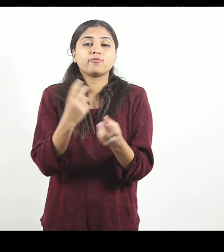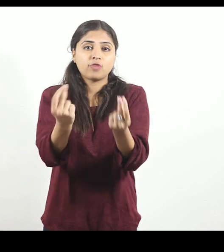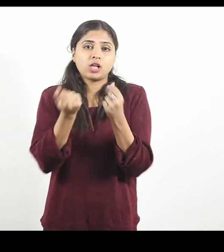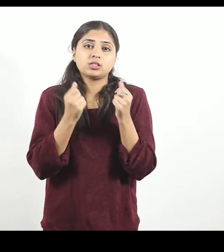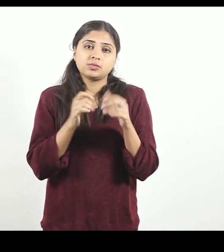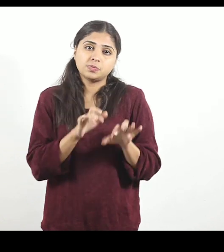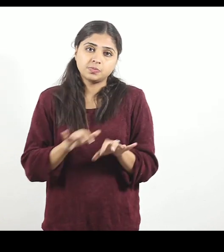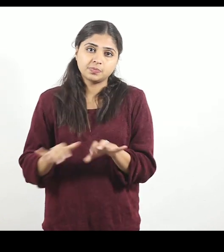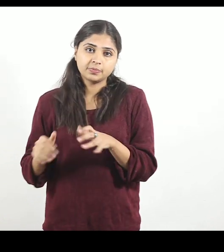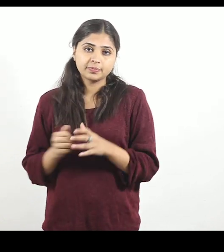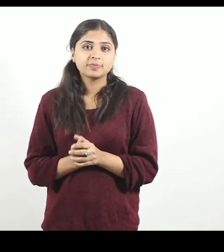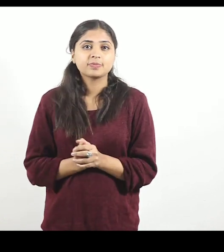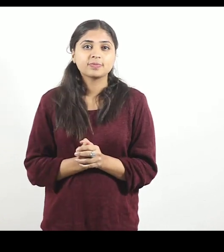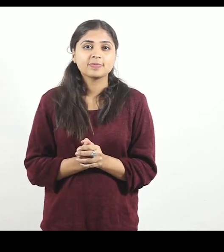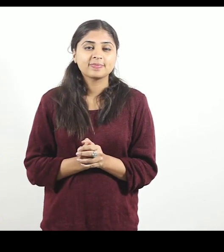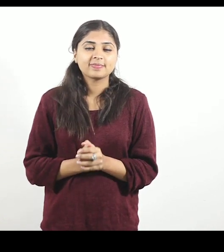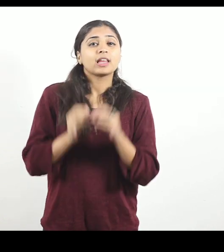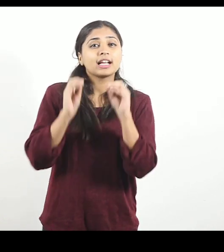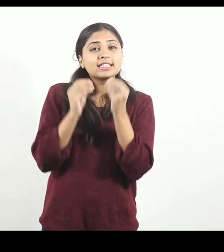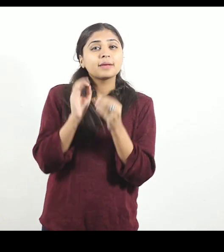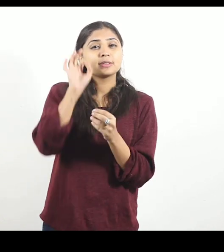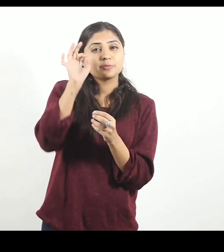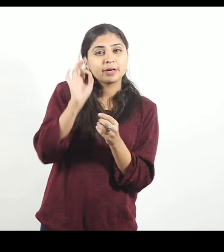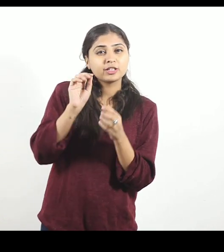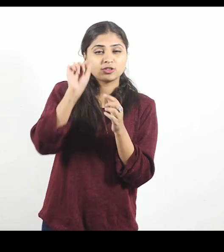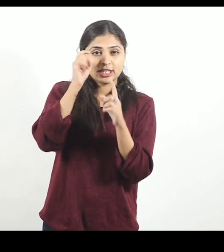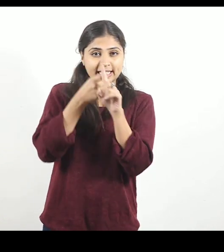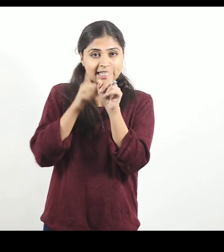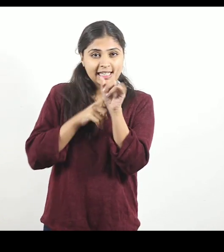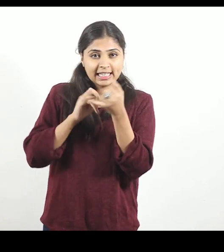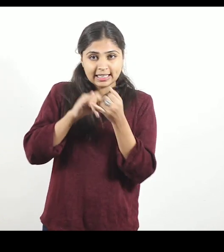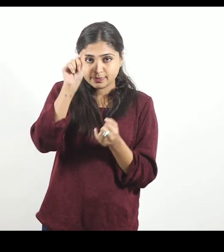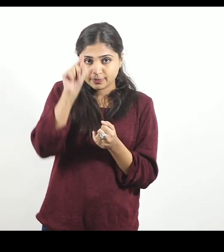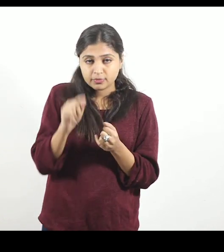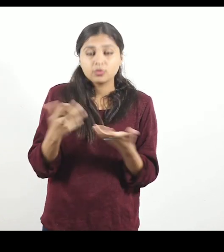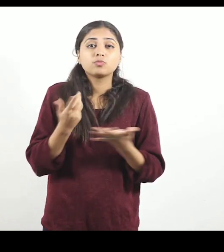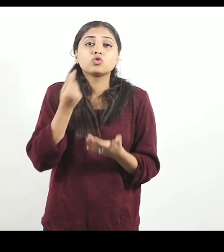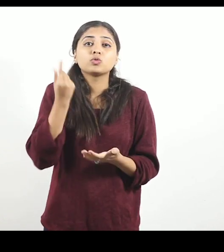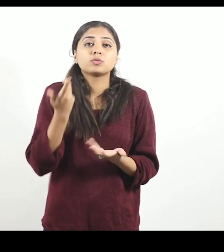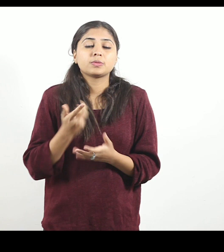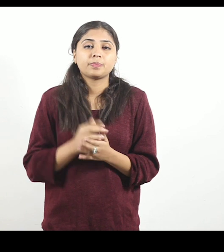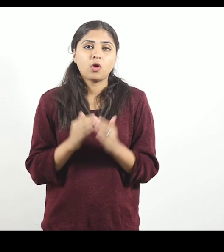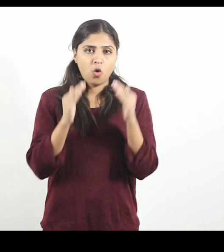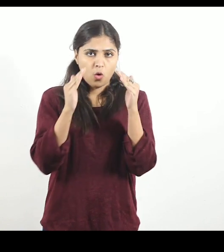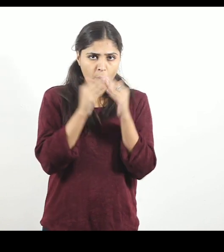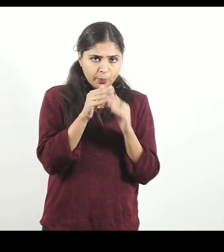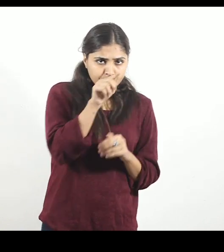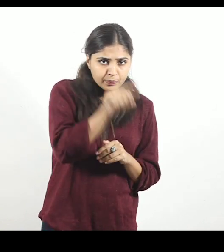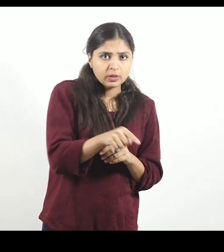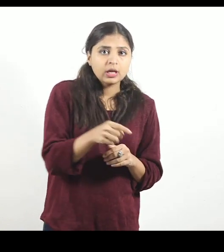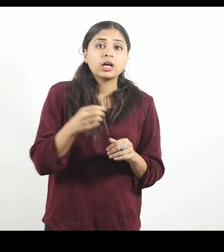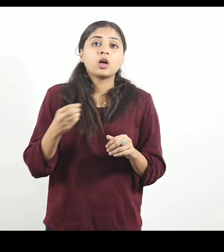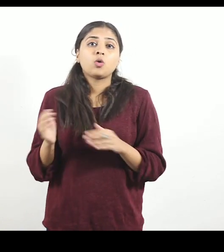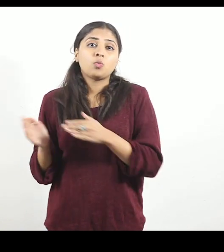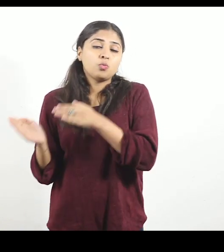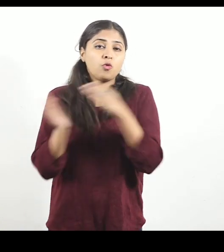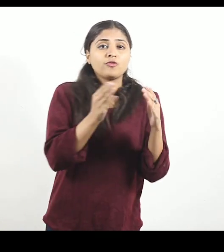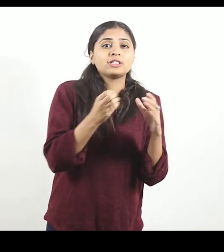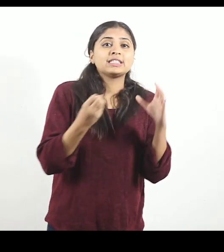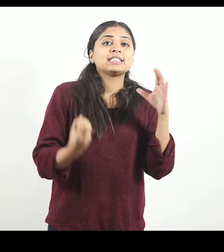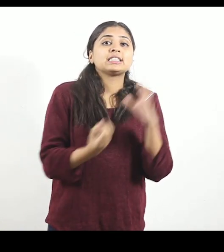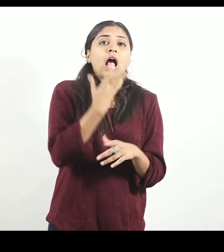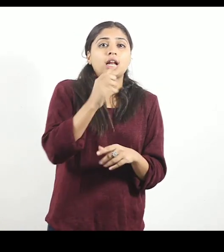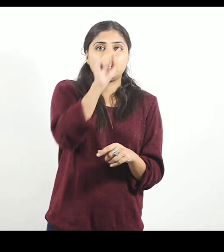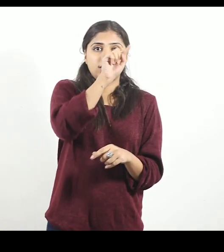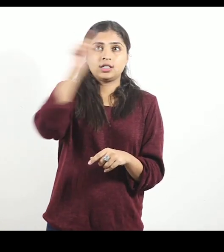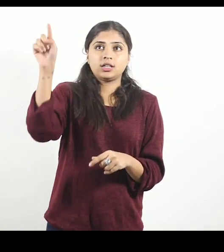possible as it helps in typing fast. Some special keys and their uses on the keyboard. Home. Move to the start of